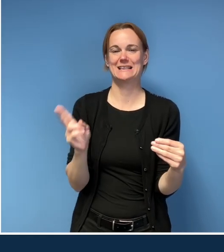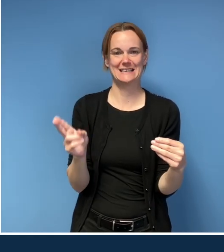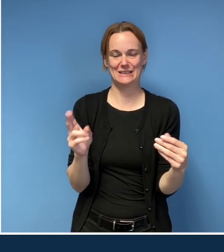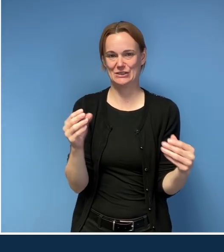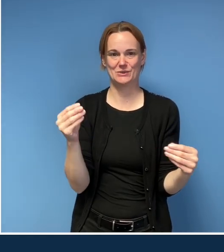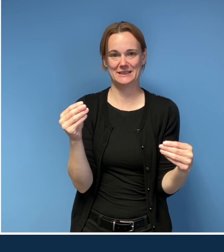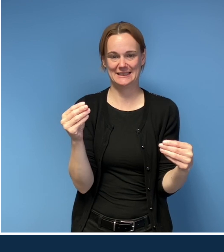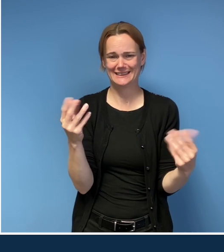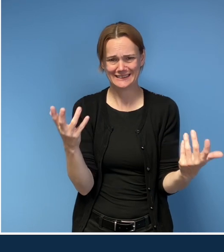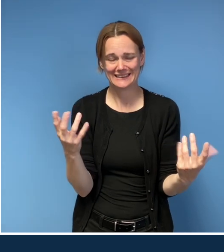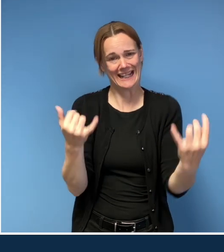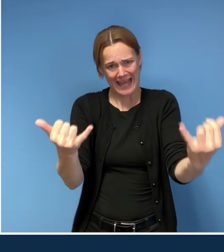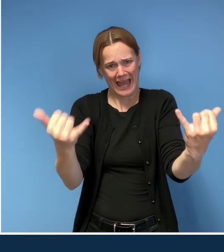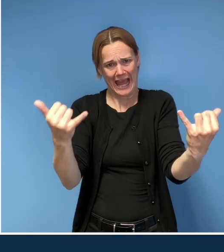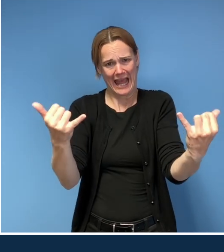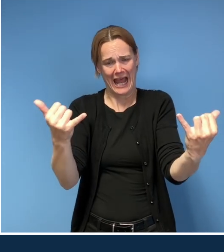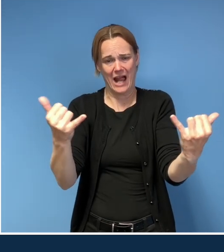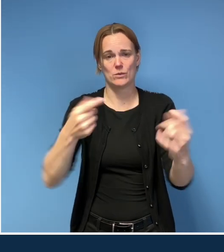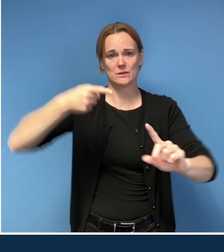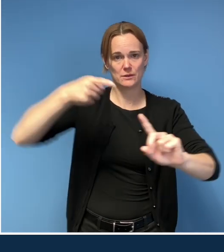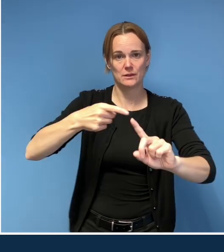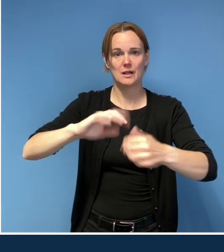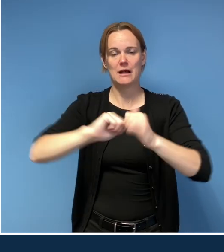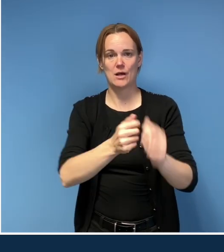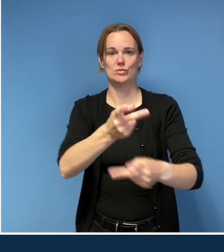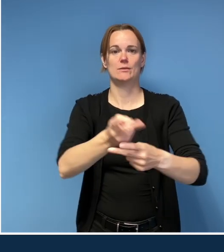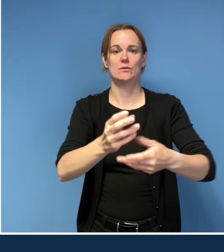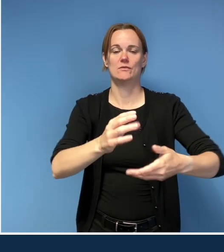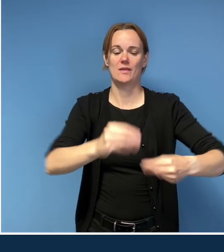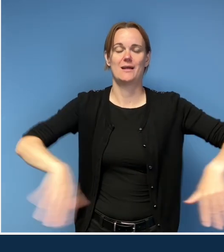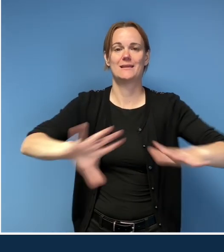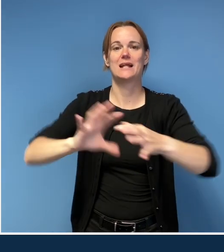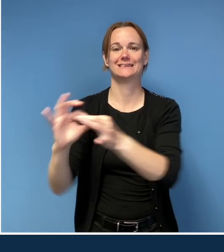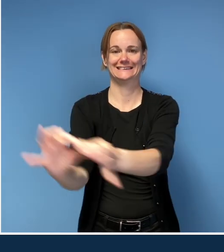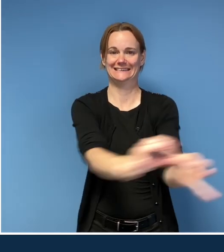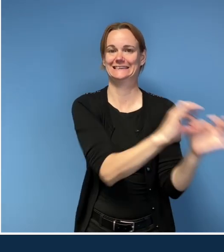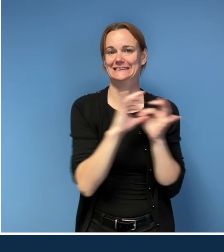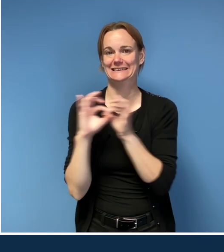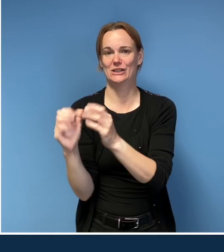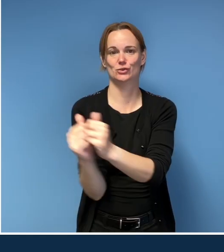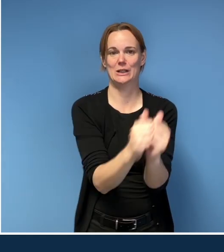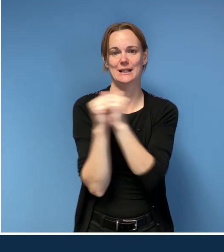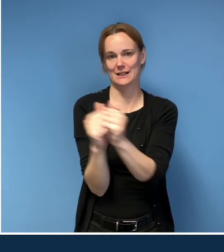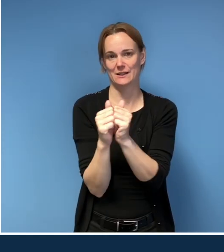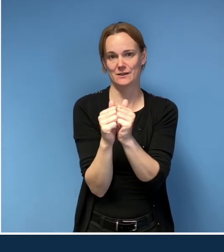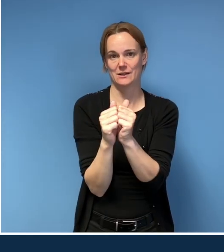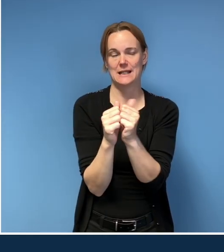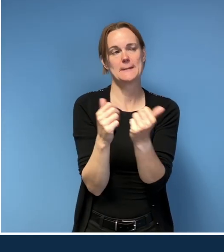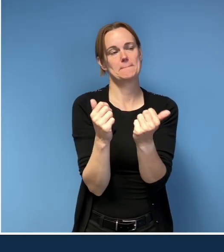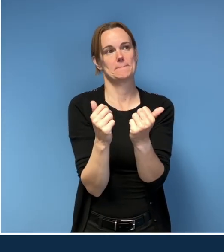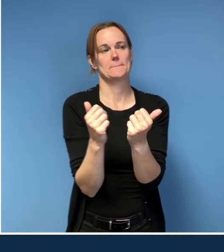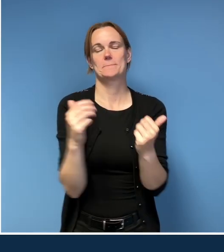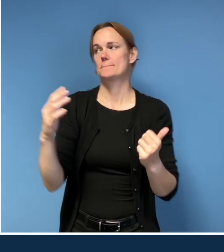respect, coexist, and to share the stewardship of the land. And I think, we come from a legacy of history of